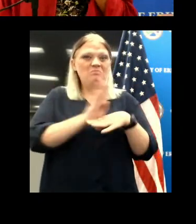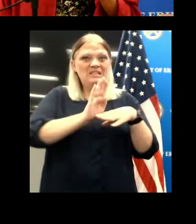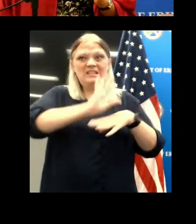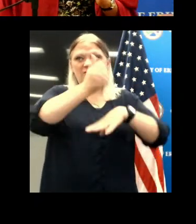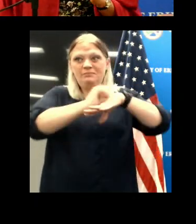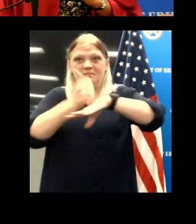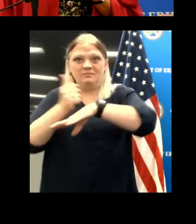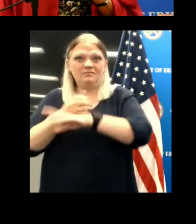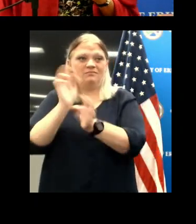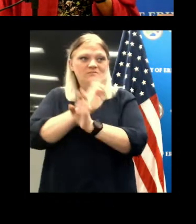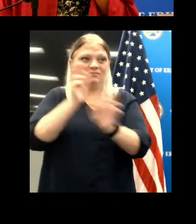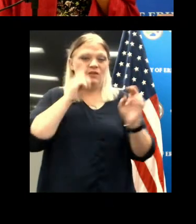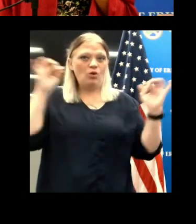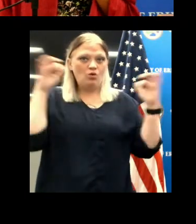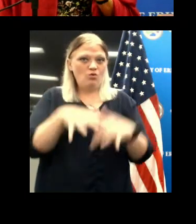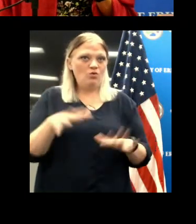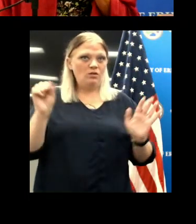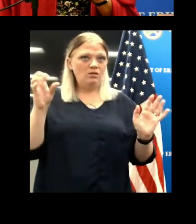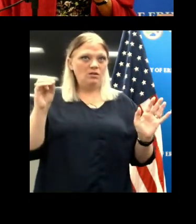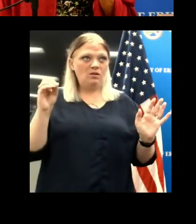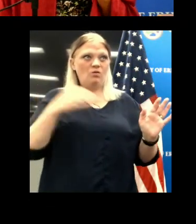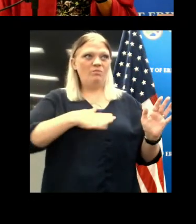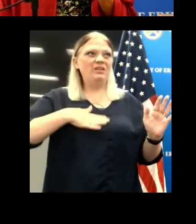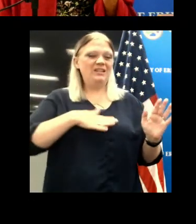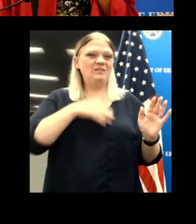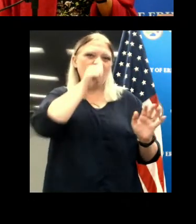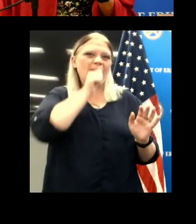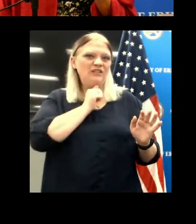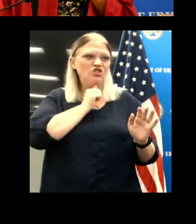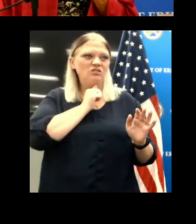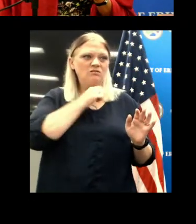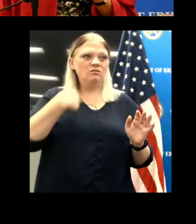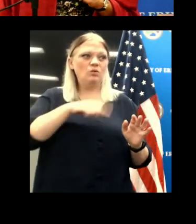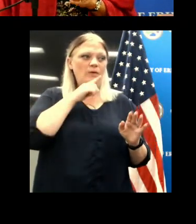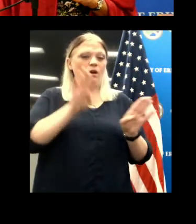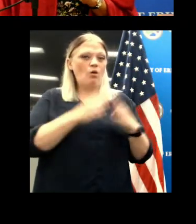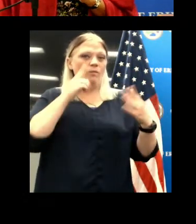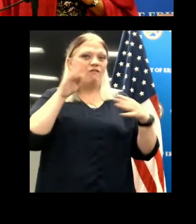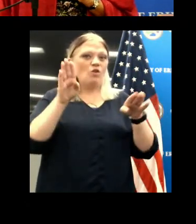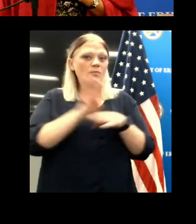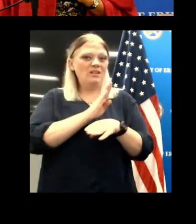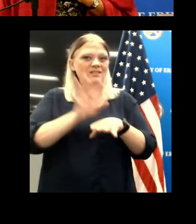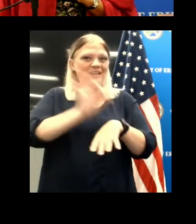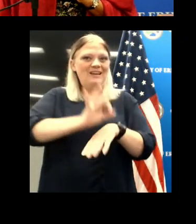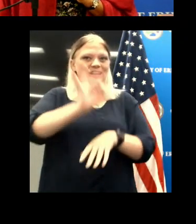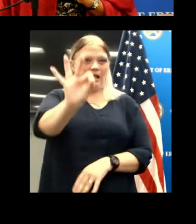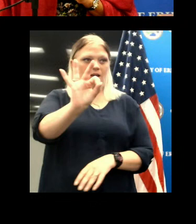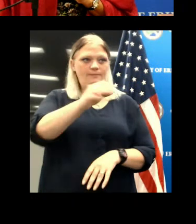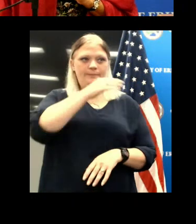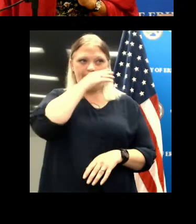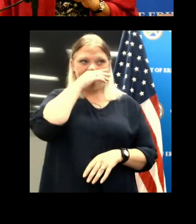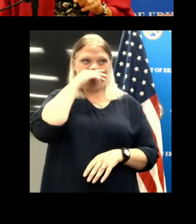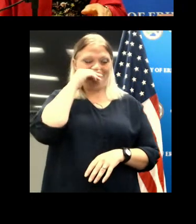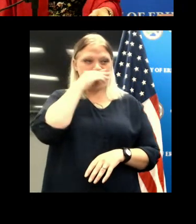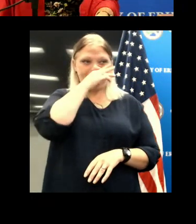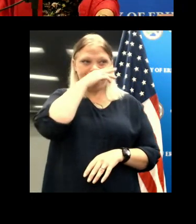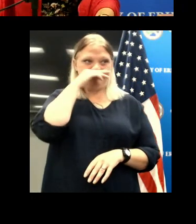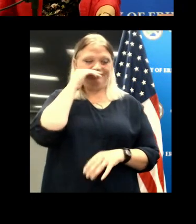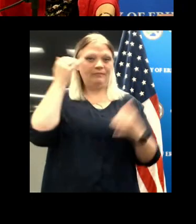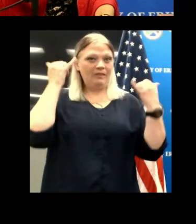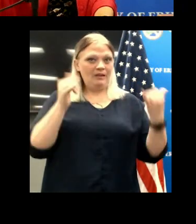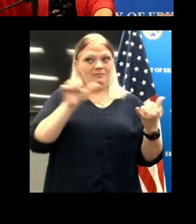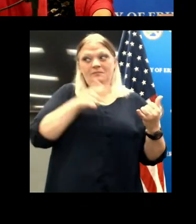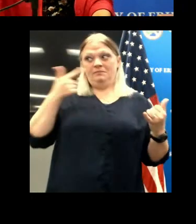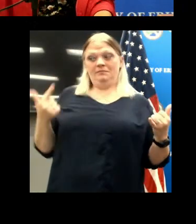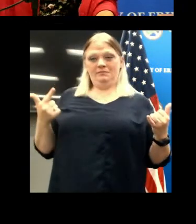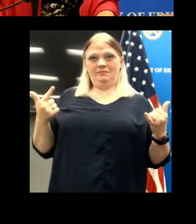up, getting ready for the crowd. So please be patient. We are open for business at 9 o'clock. So I will turn